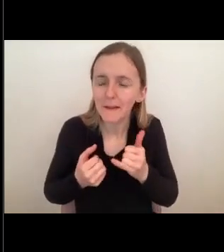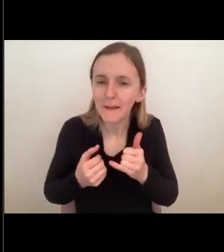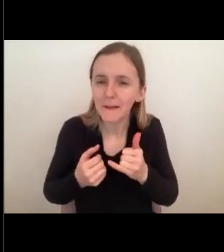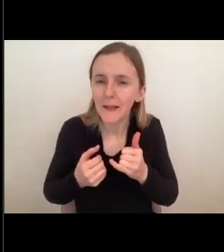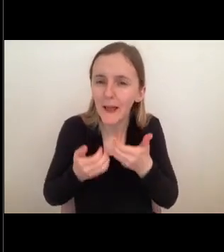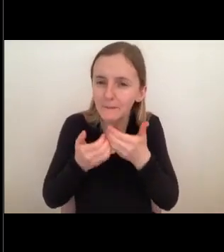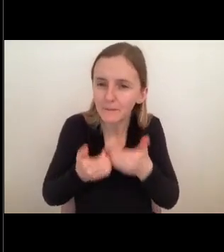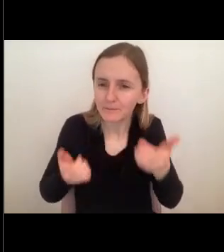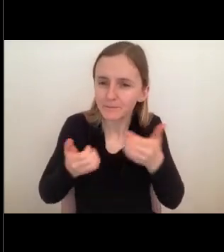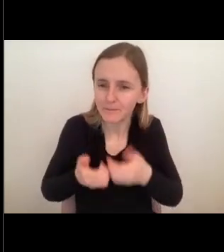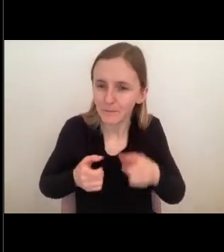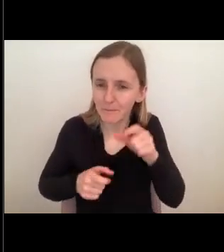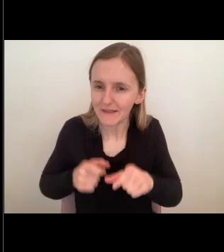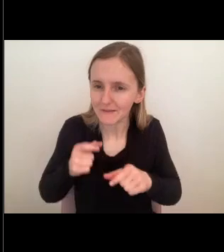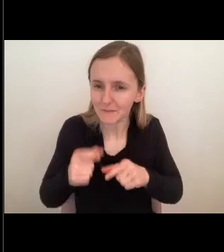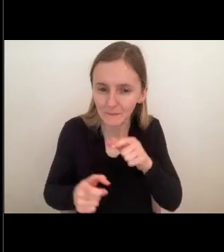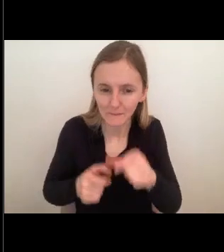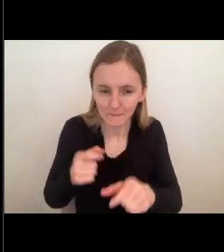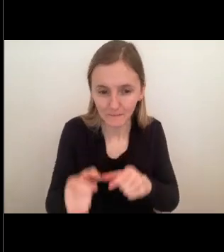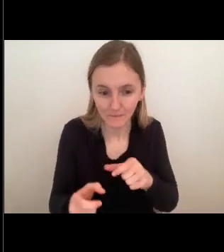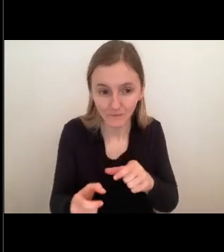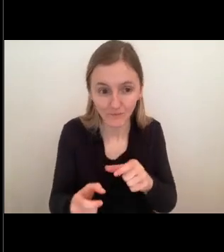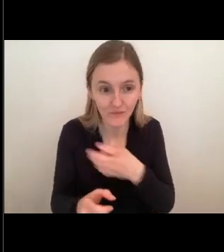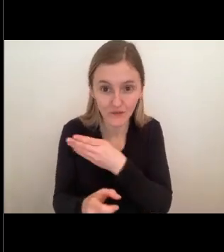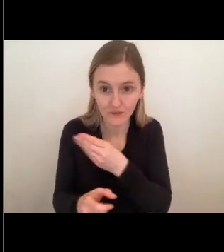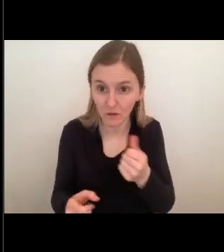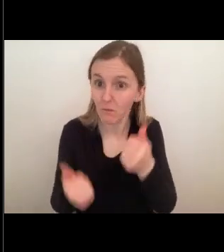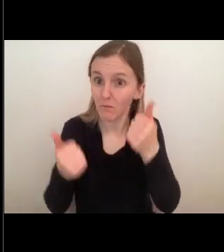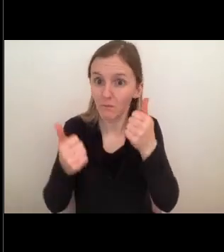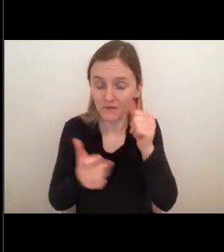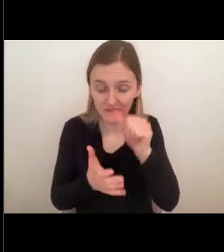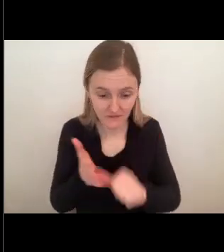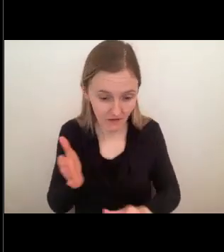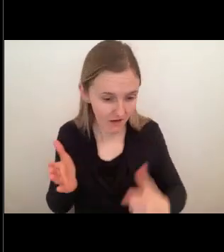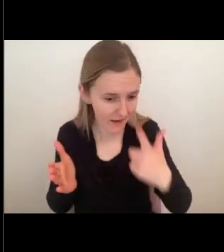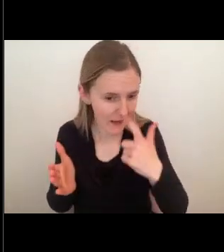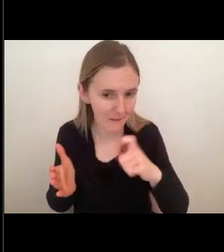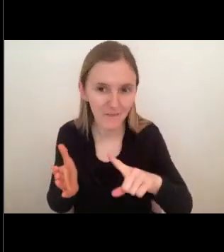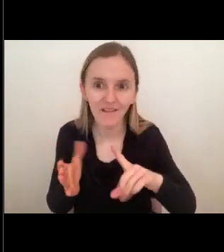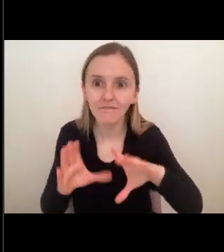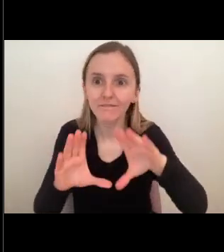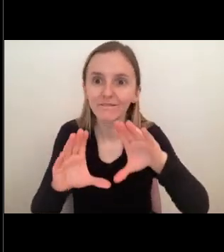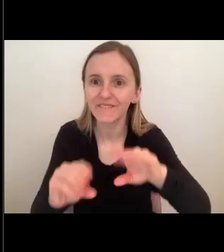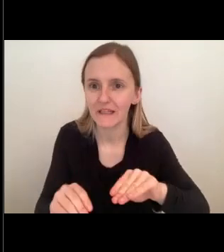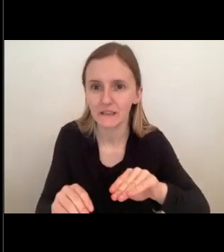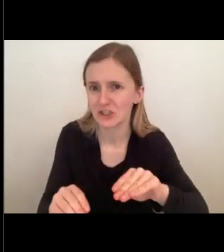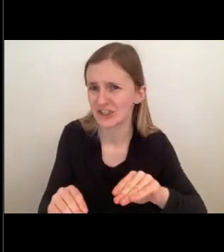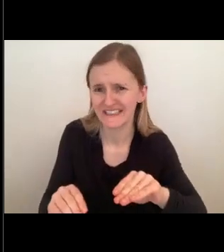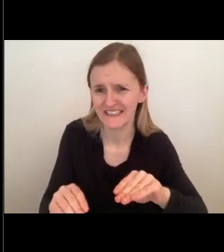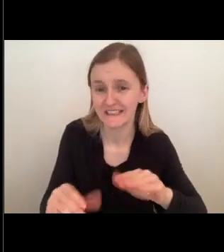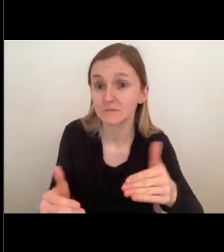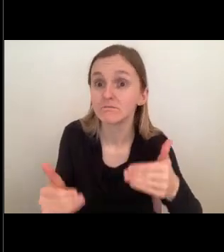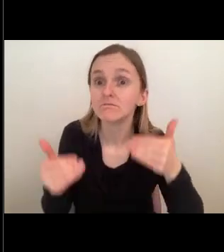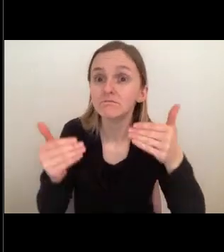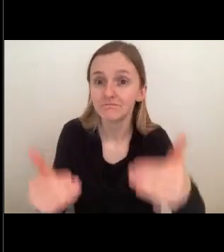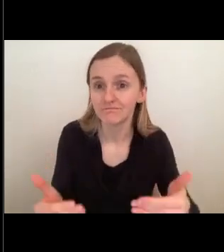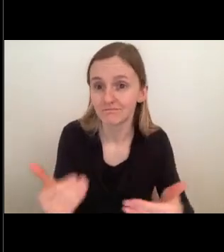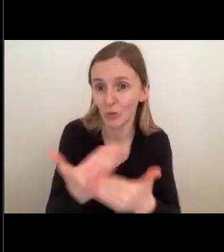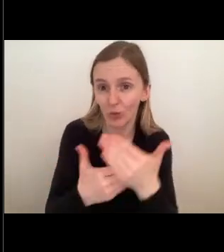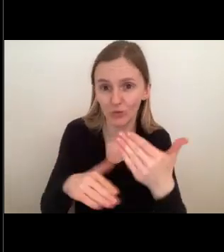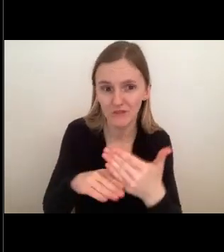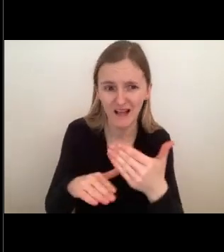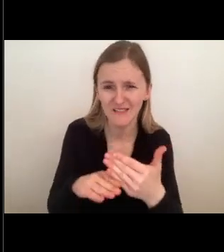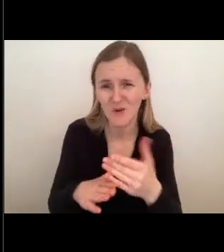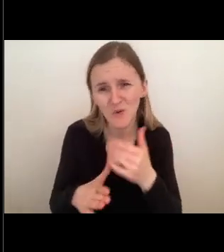that. For some of our young people, it might be that they can start a task but actually end in that task and move it on to another task,